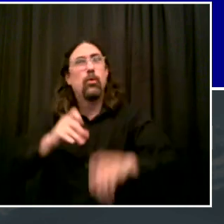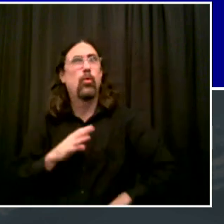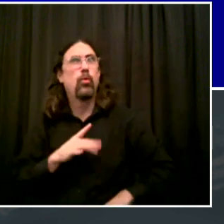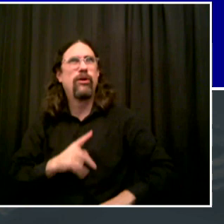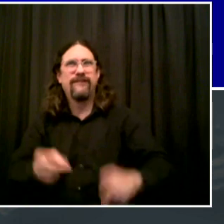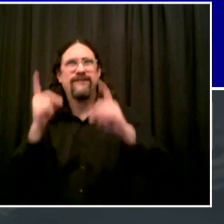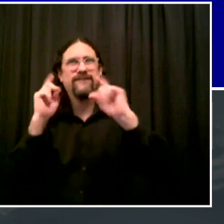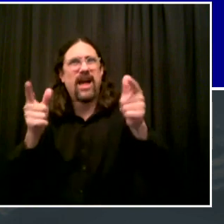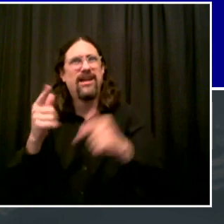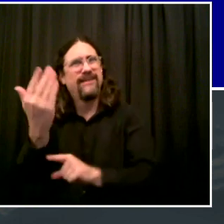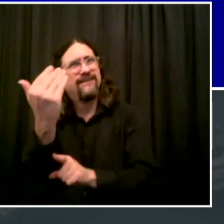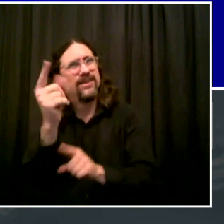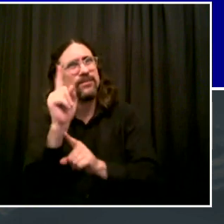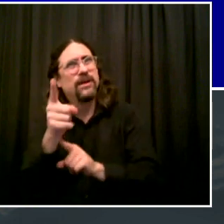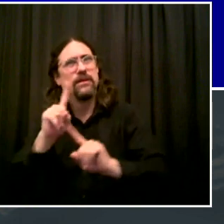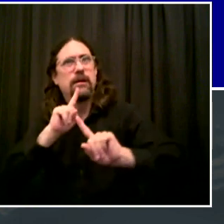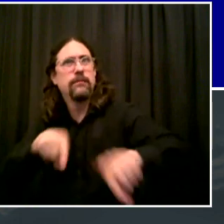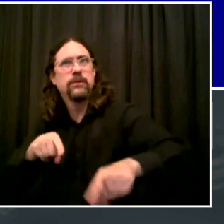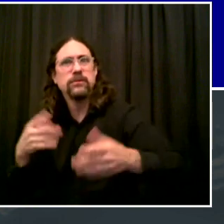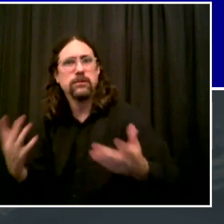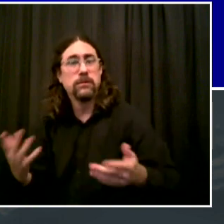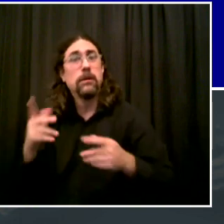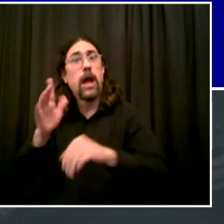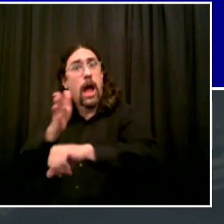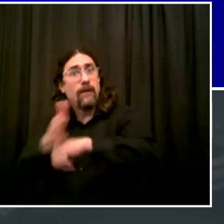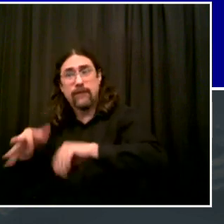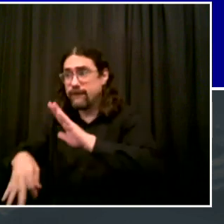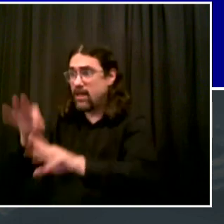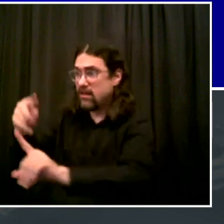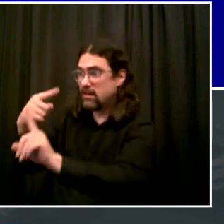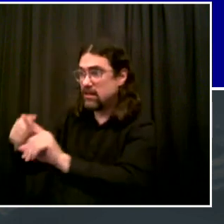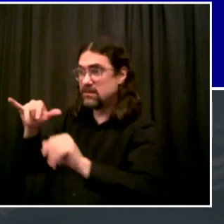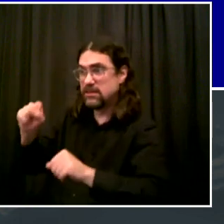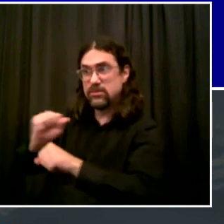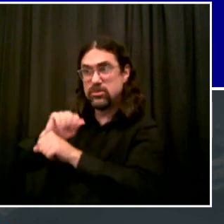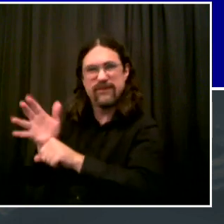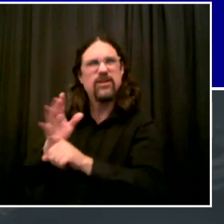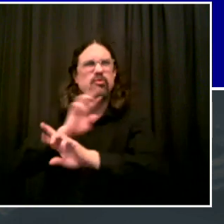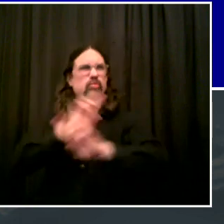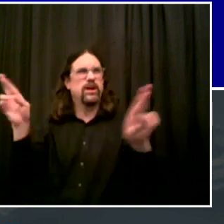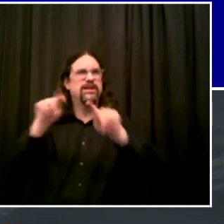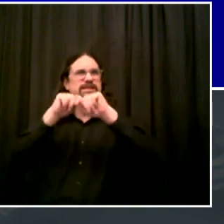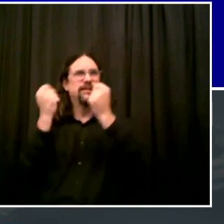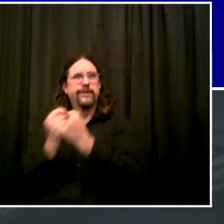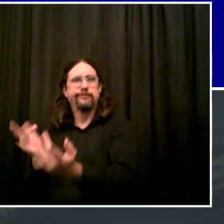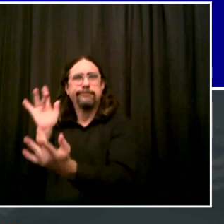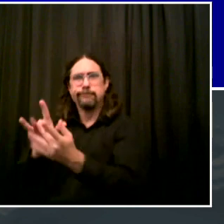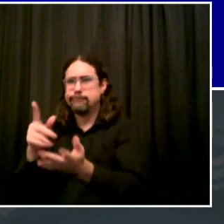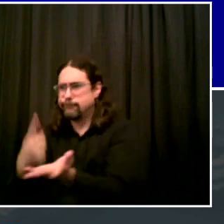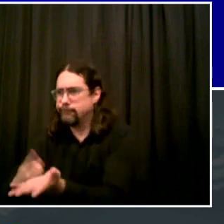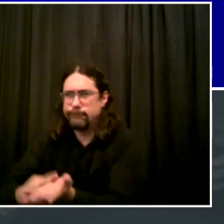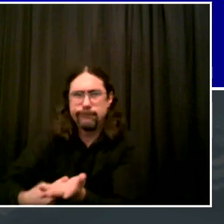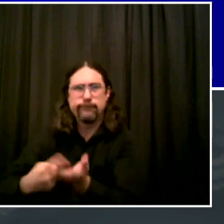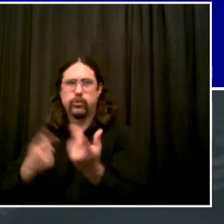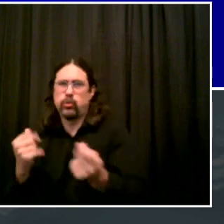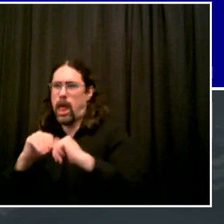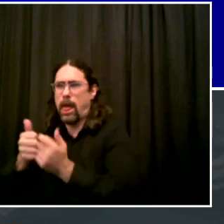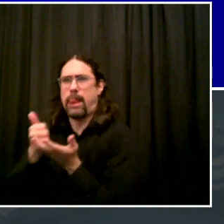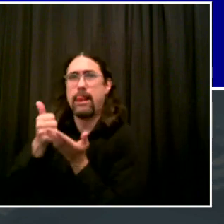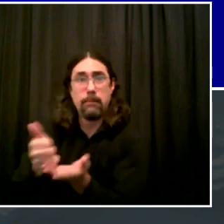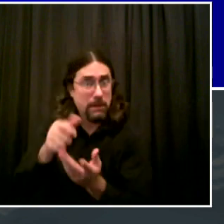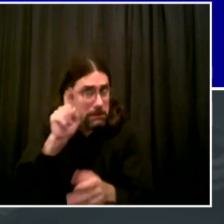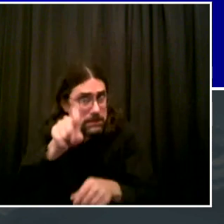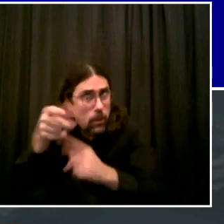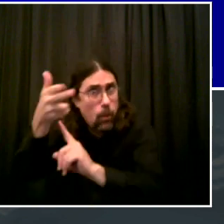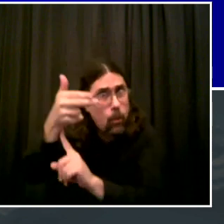the location. You see these listed on the slides. Bringing more testing to the communities with greatest need is